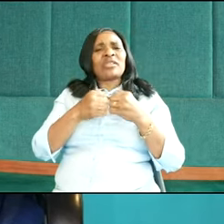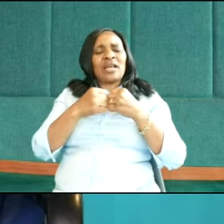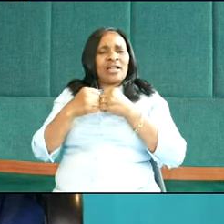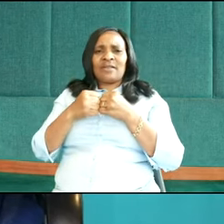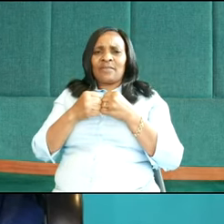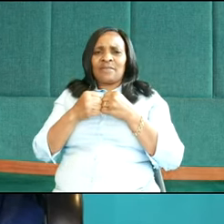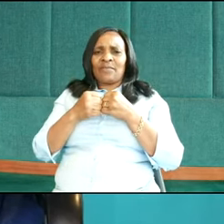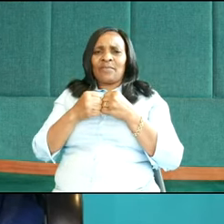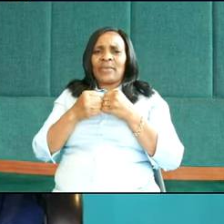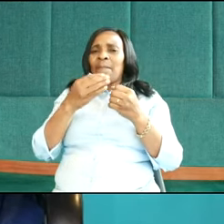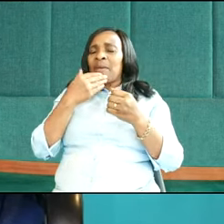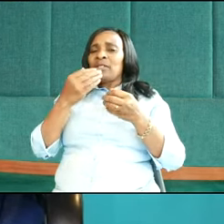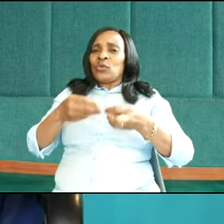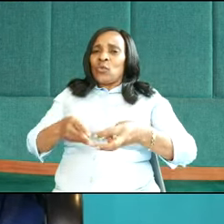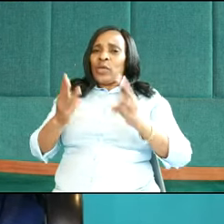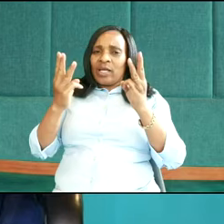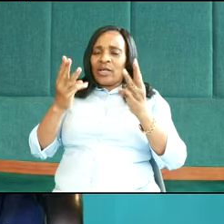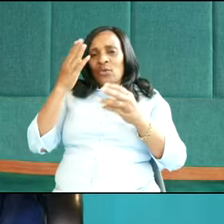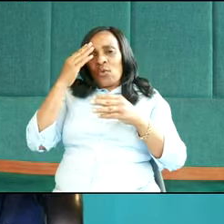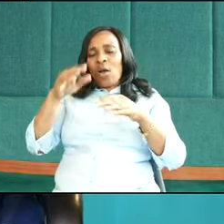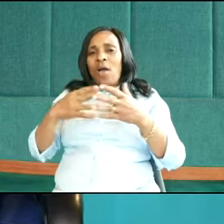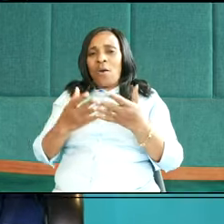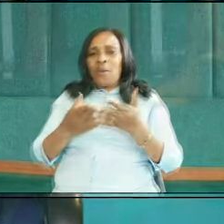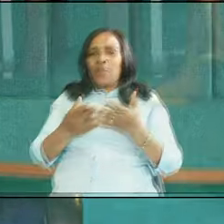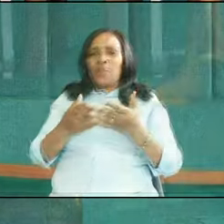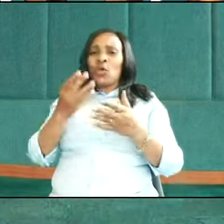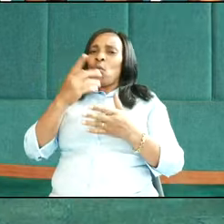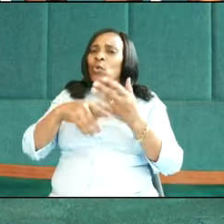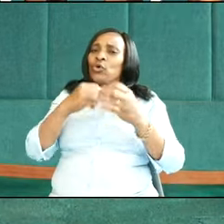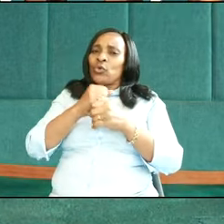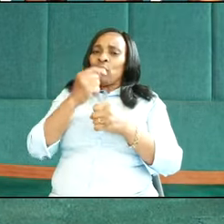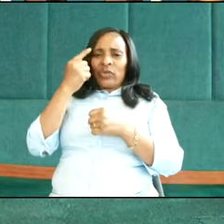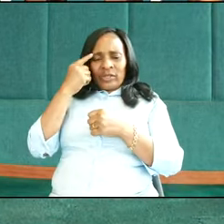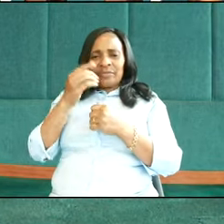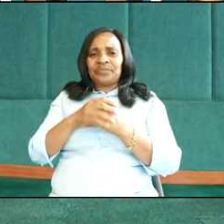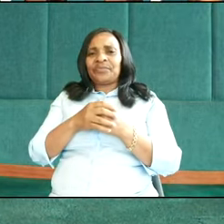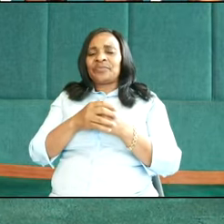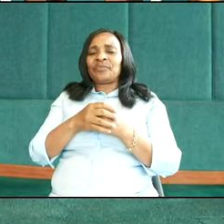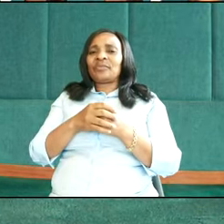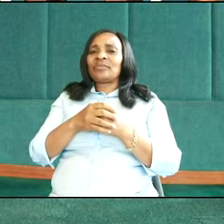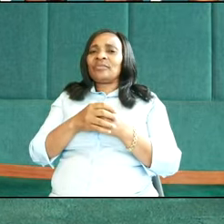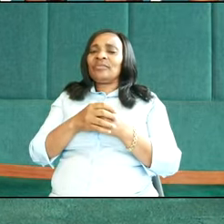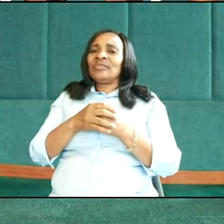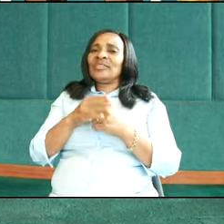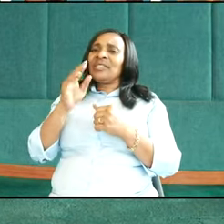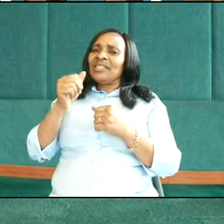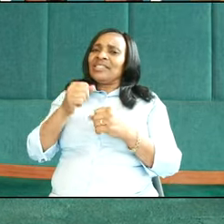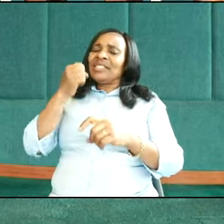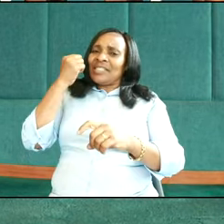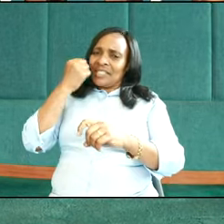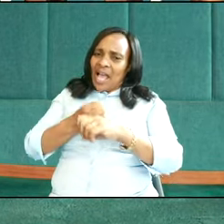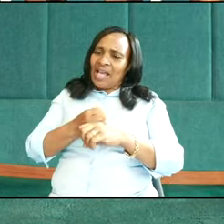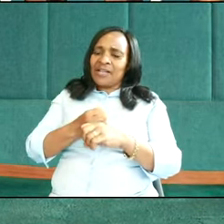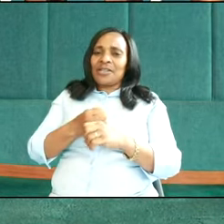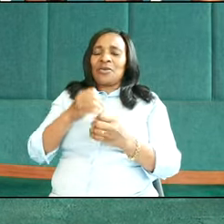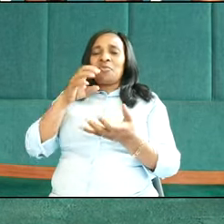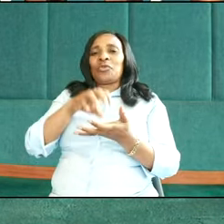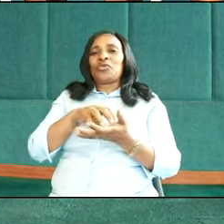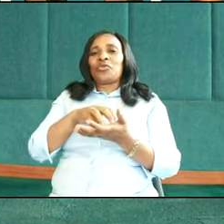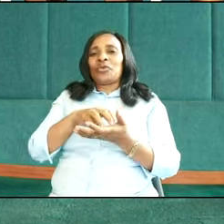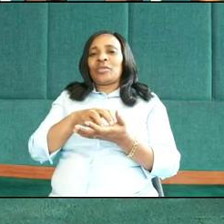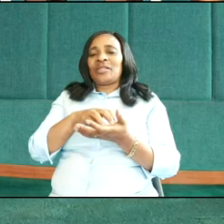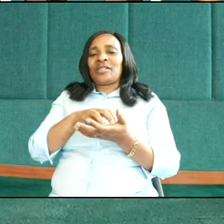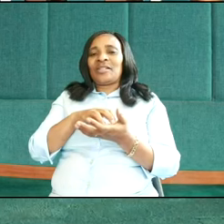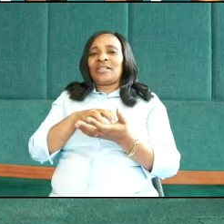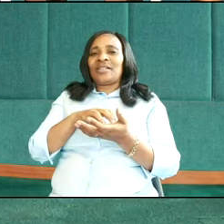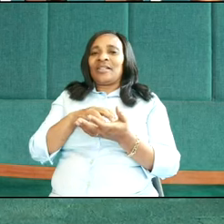trying to sort them the best way he knows how. What do you think? Okay, he was in a tough position, yeah? Yeah. And